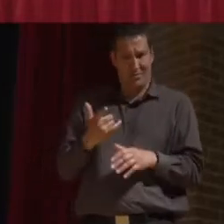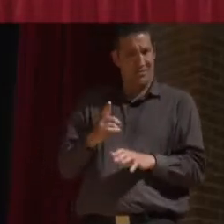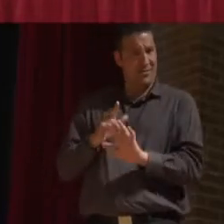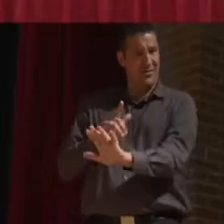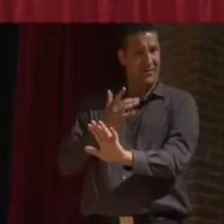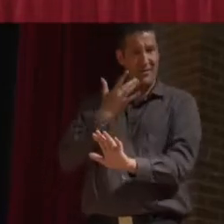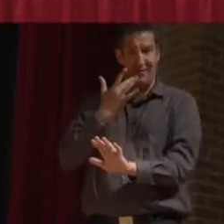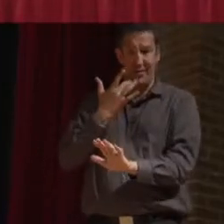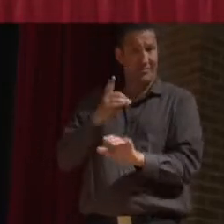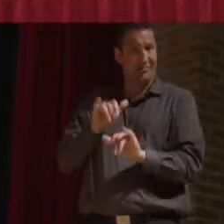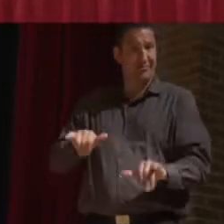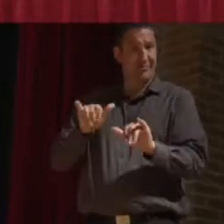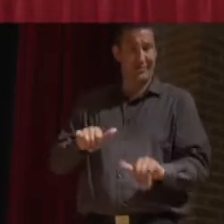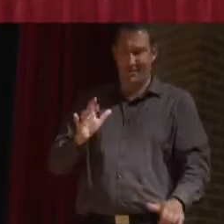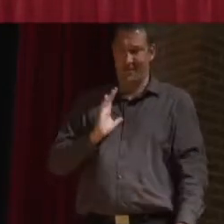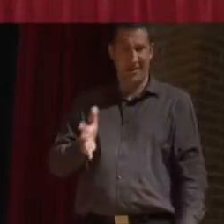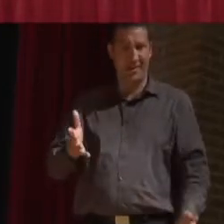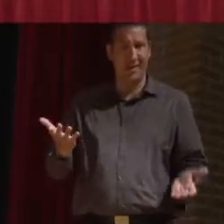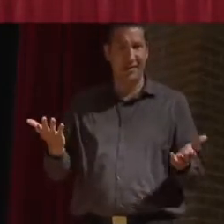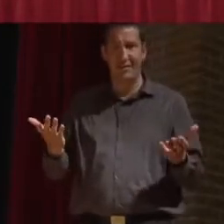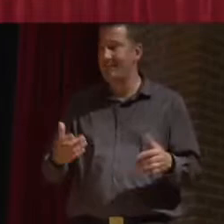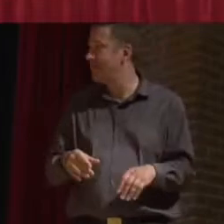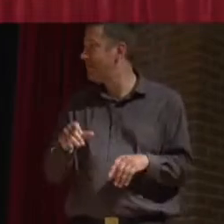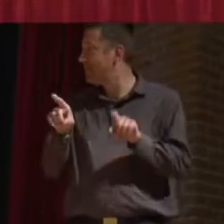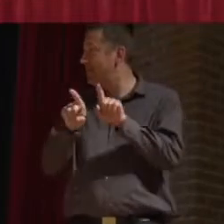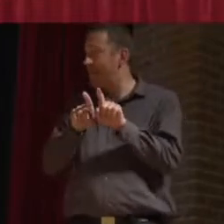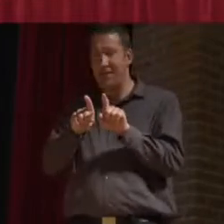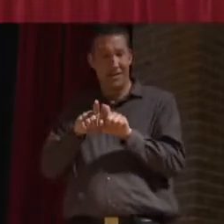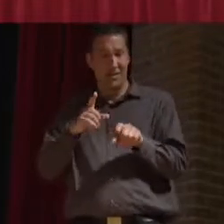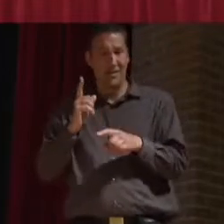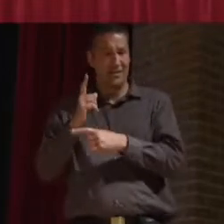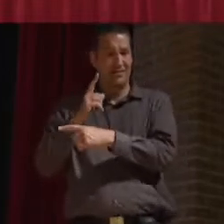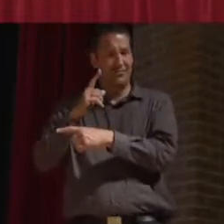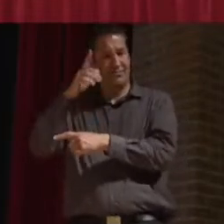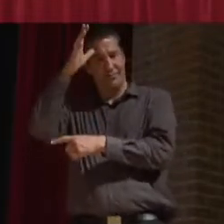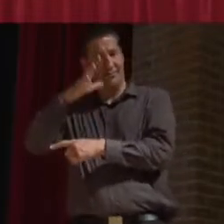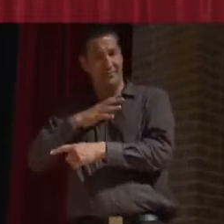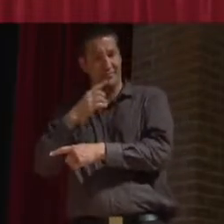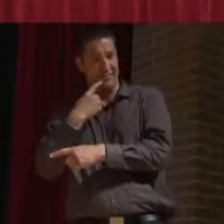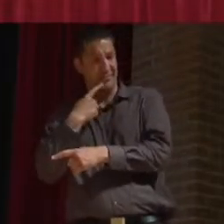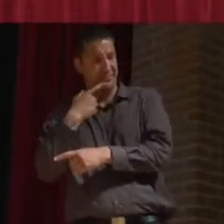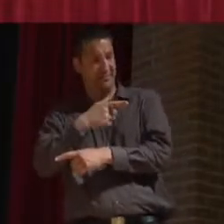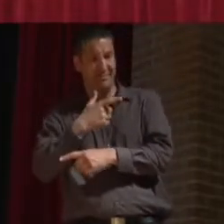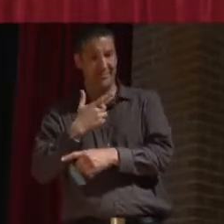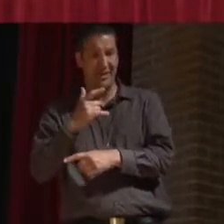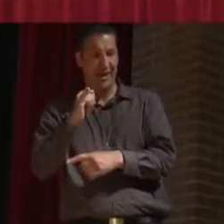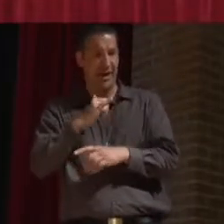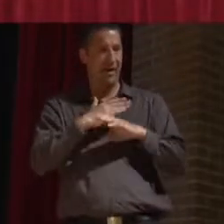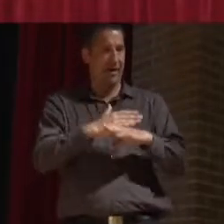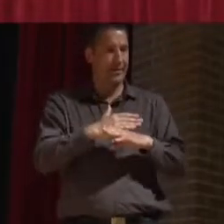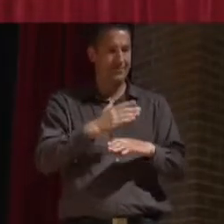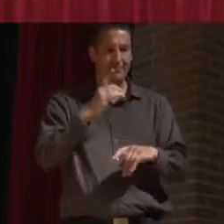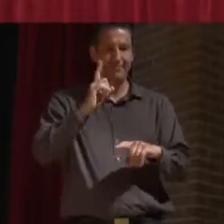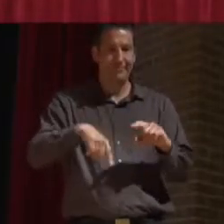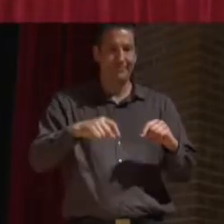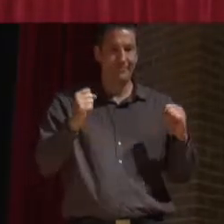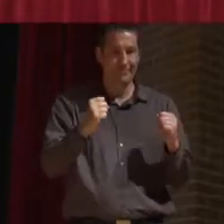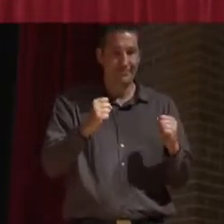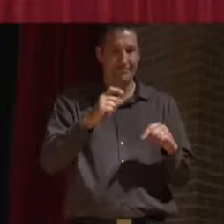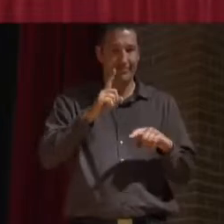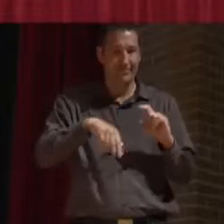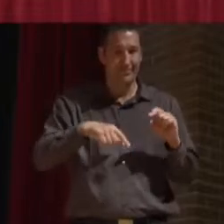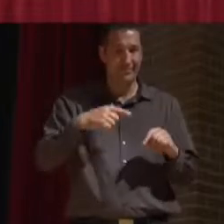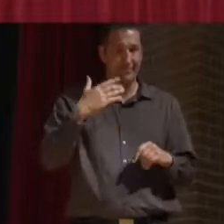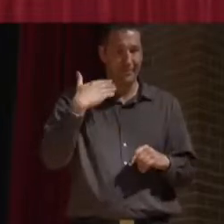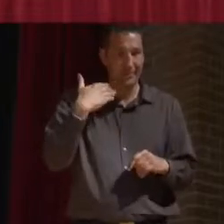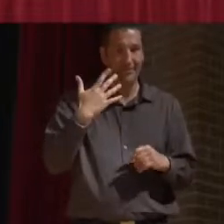were things that we thought were obstacles, and we're like, oh, he can't have the cold or hot, and then something that happened and overcame it. And I don't know what happened, but